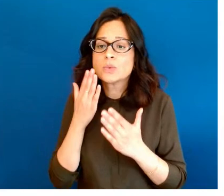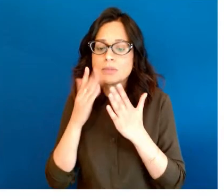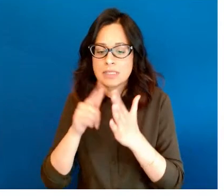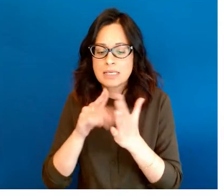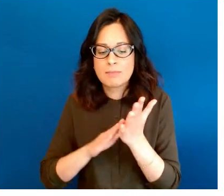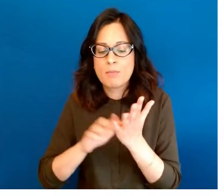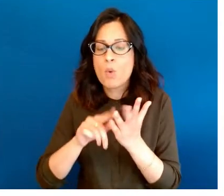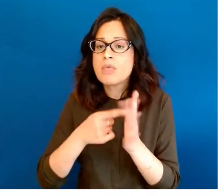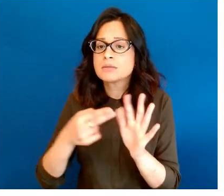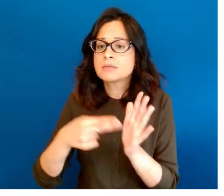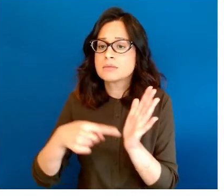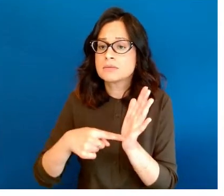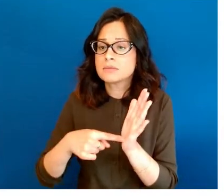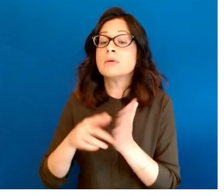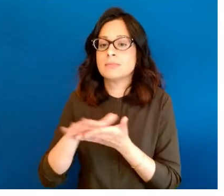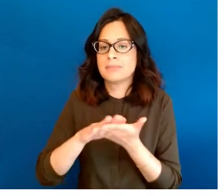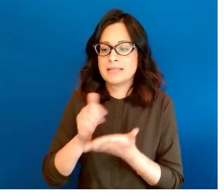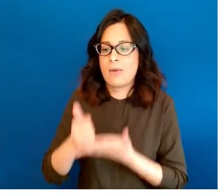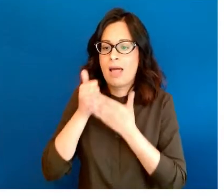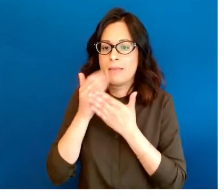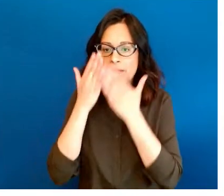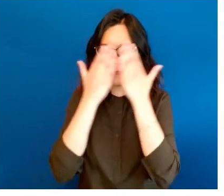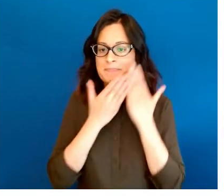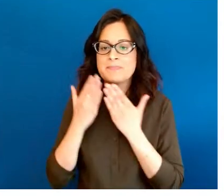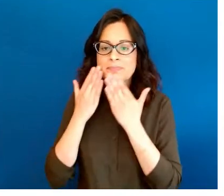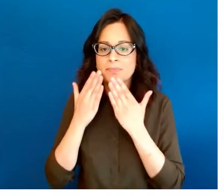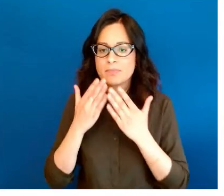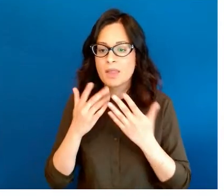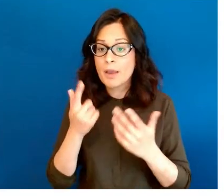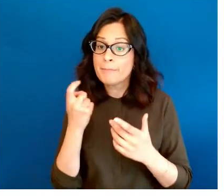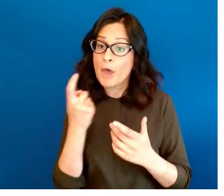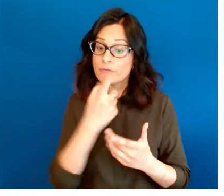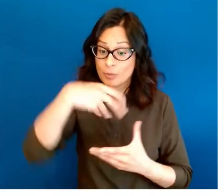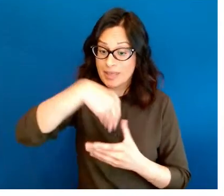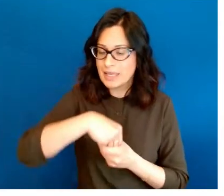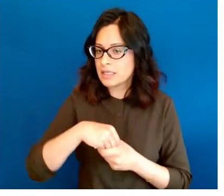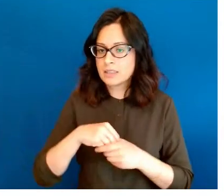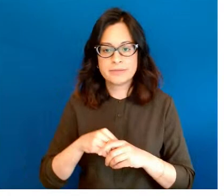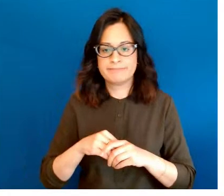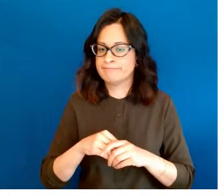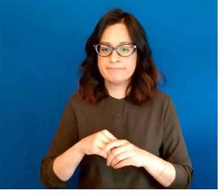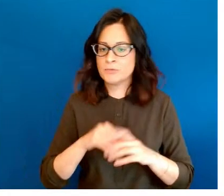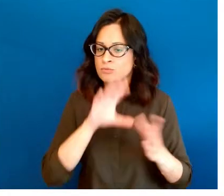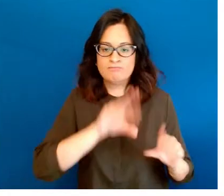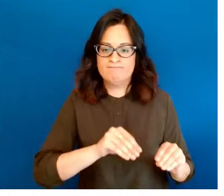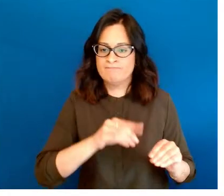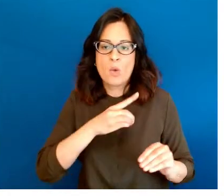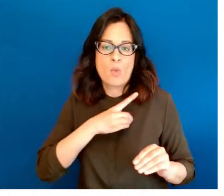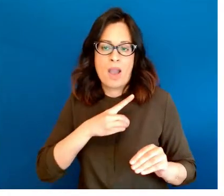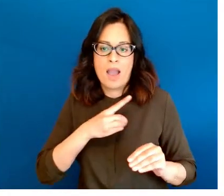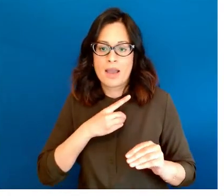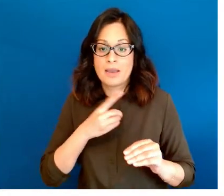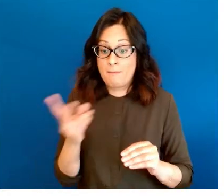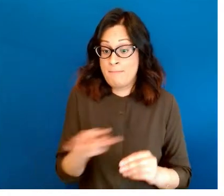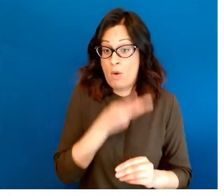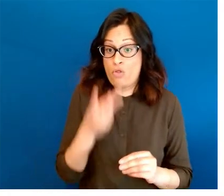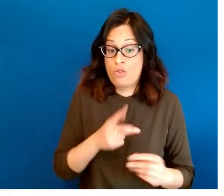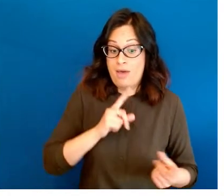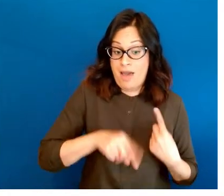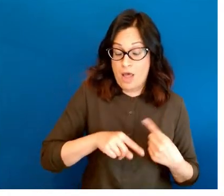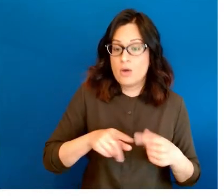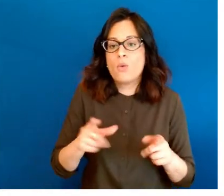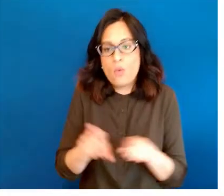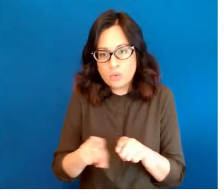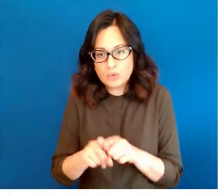that. Avoiding perfumed products is important because perfume is both an allergen and an irritant.